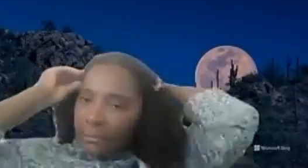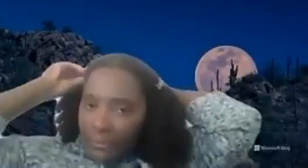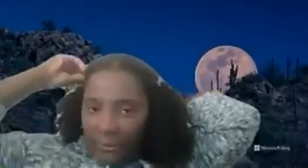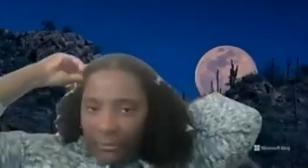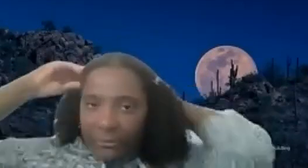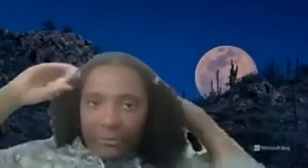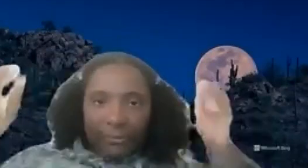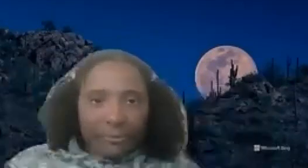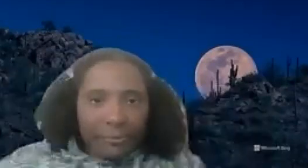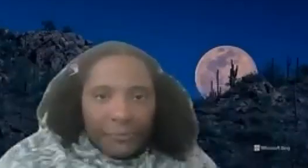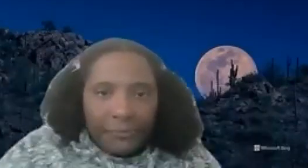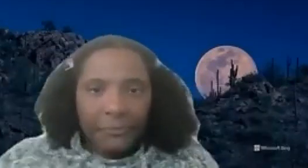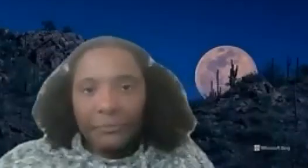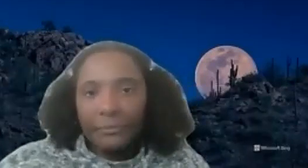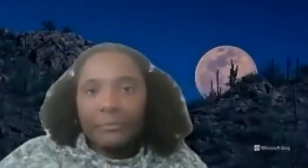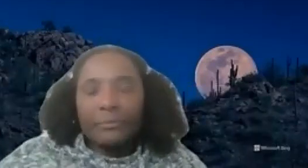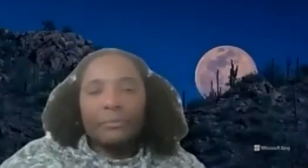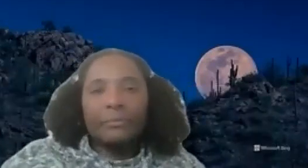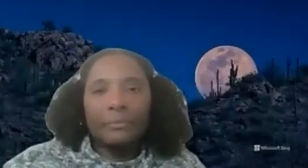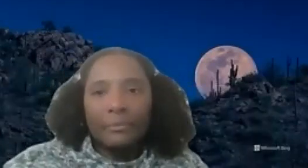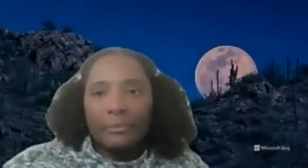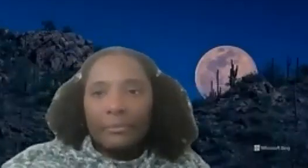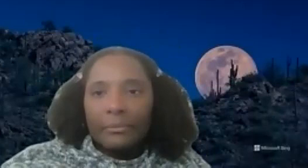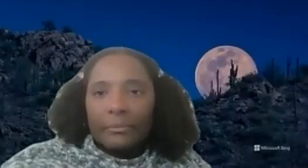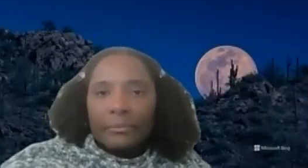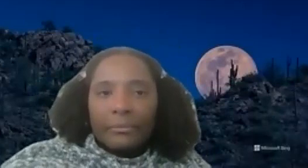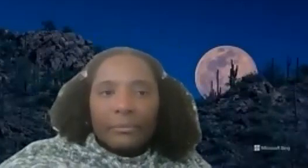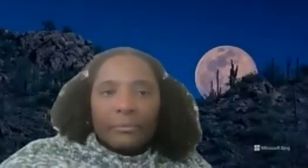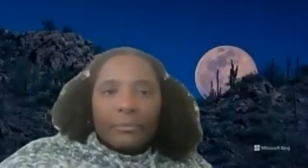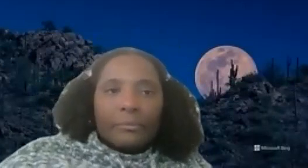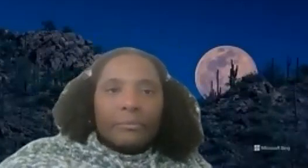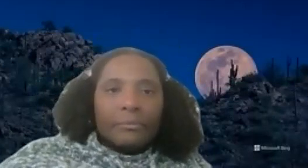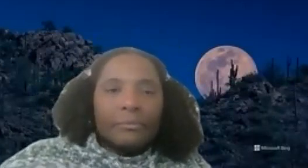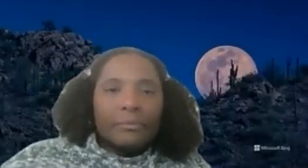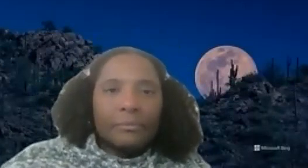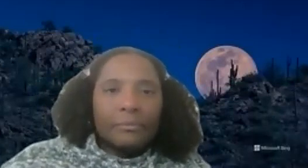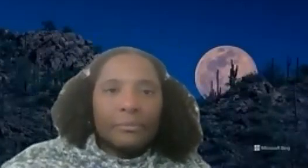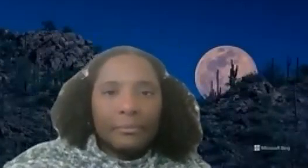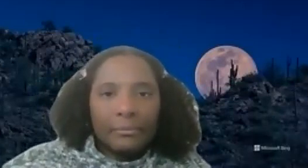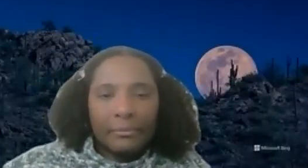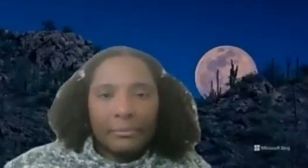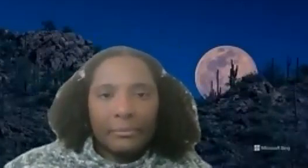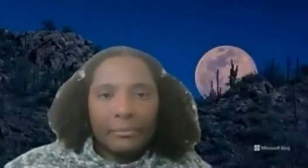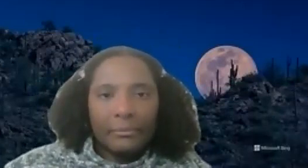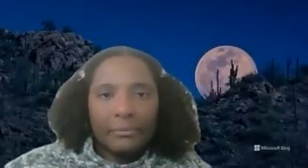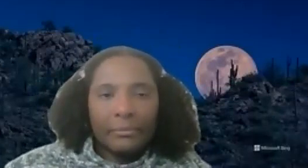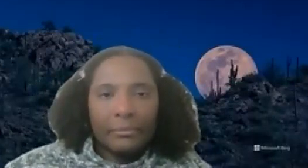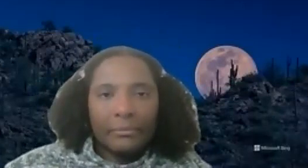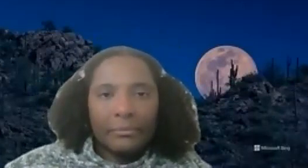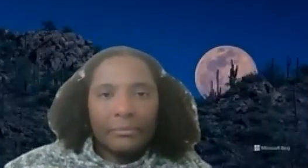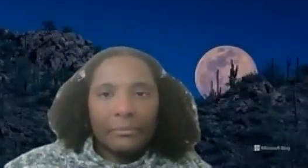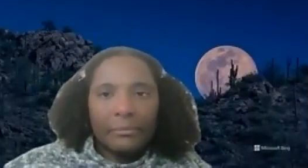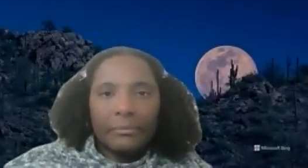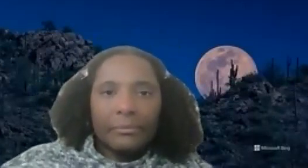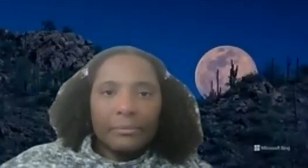The PAC uses the land acknowledgement on display at City Hall. We acknowledge that the rivers, lakes, streams, and lands of the